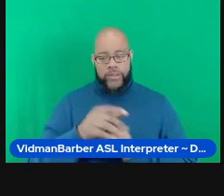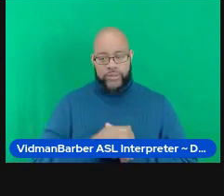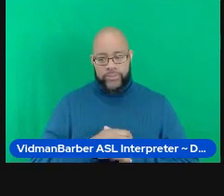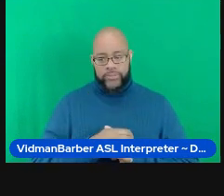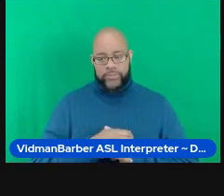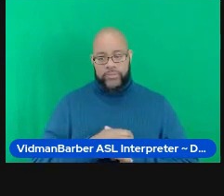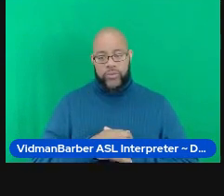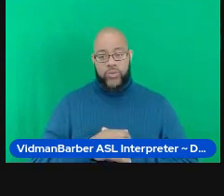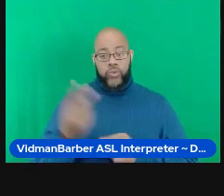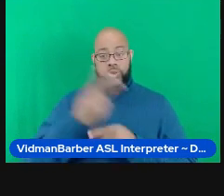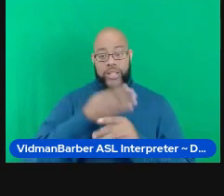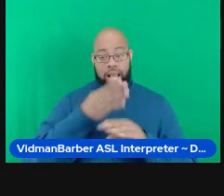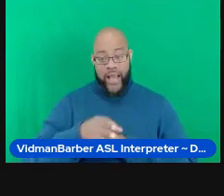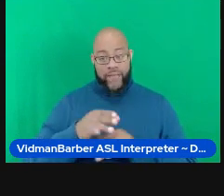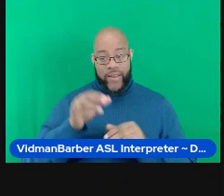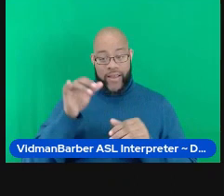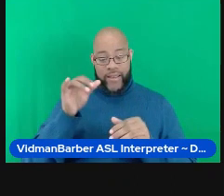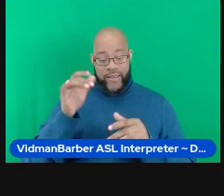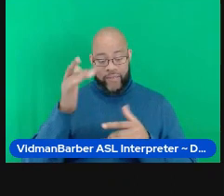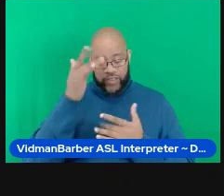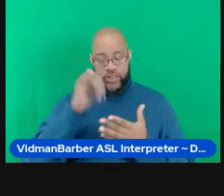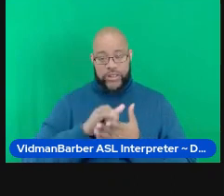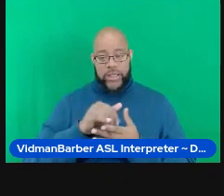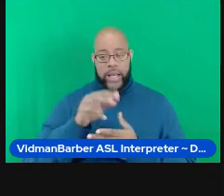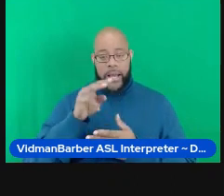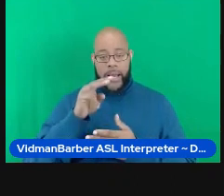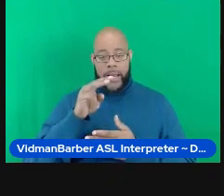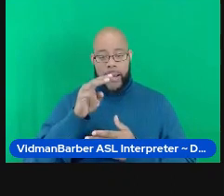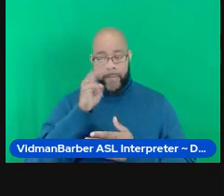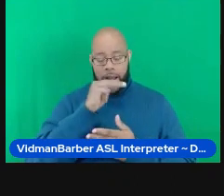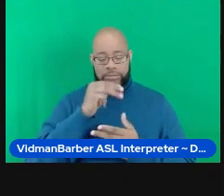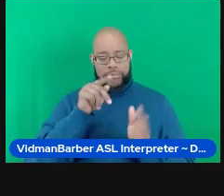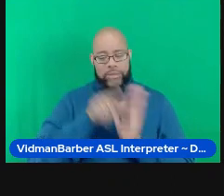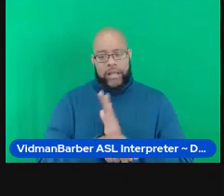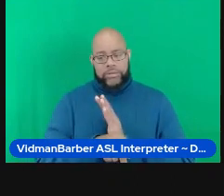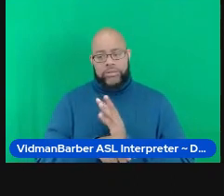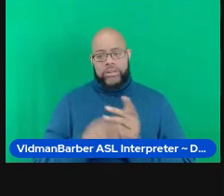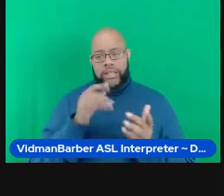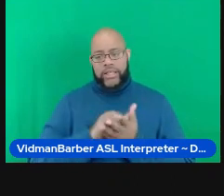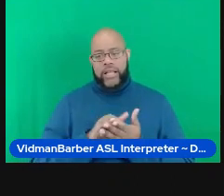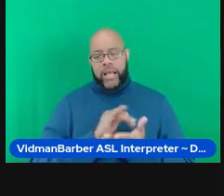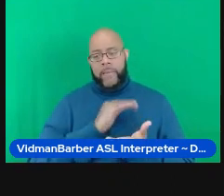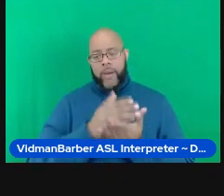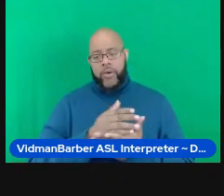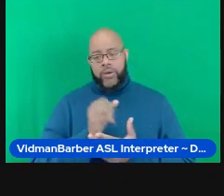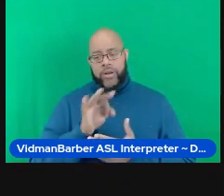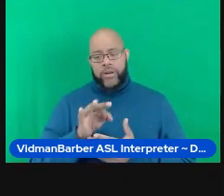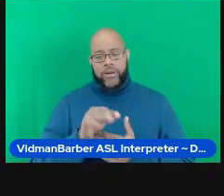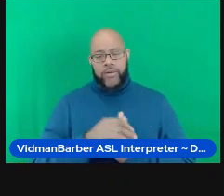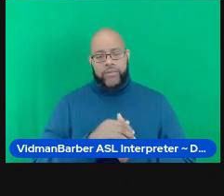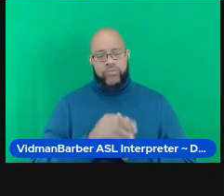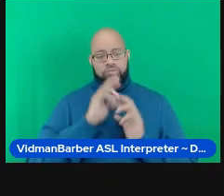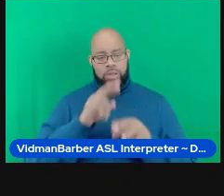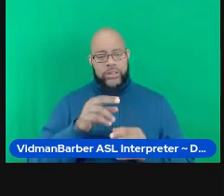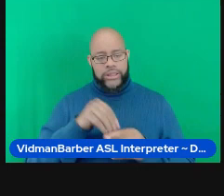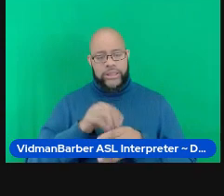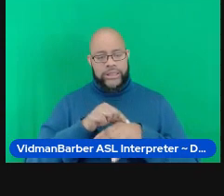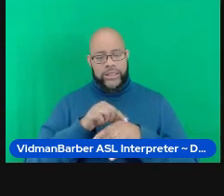days post-secondary infection, the mice are euthanized in order to assess the mounting of an inflammatory response in the skin as